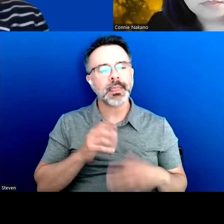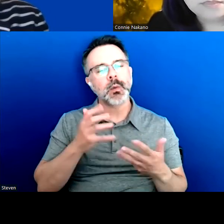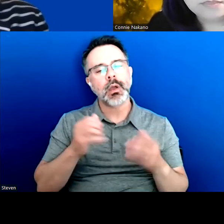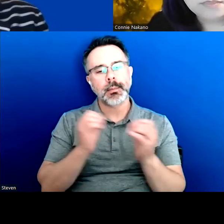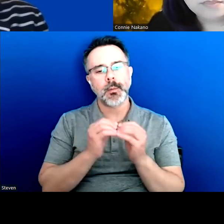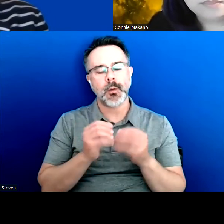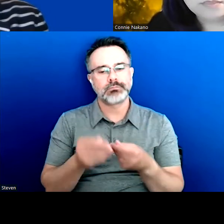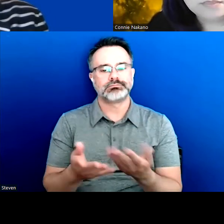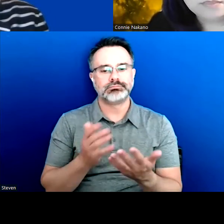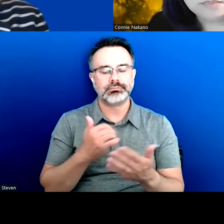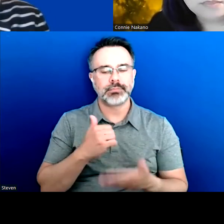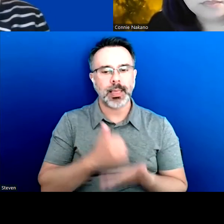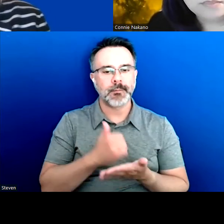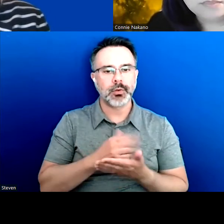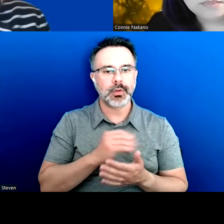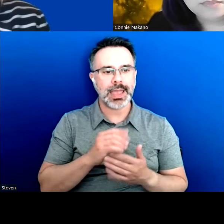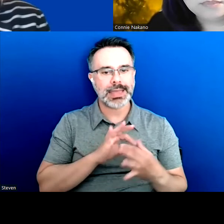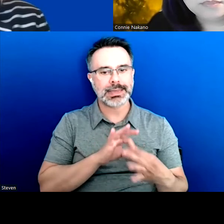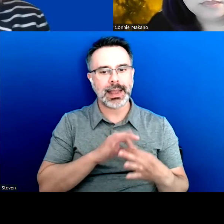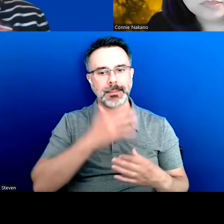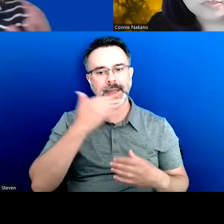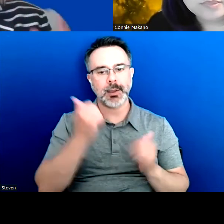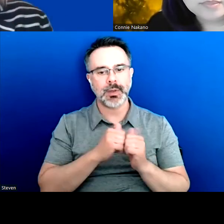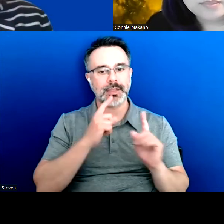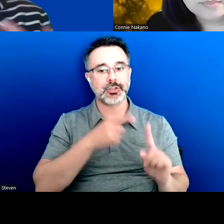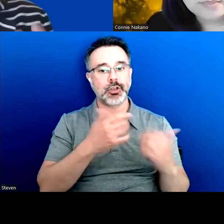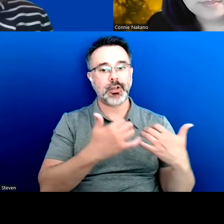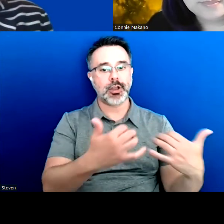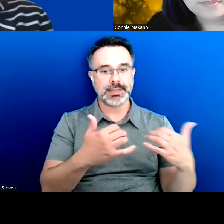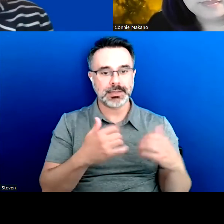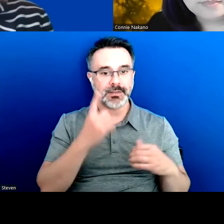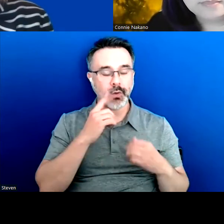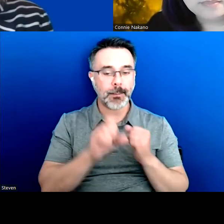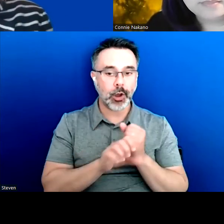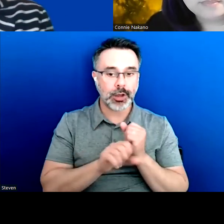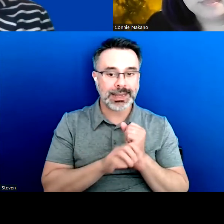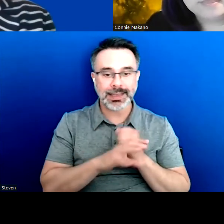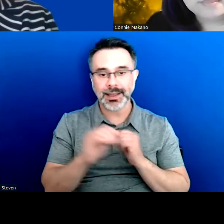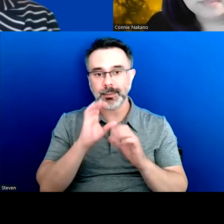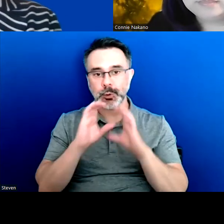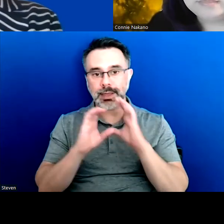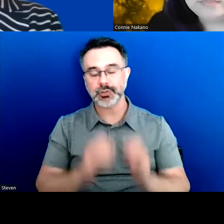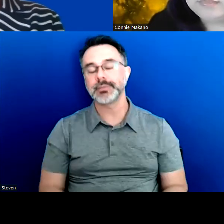and connect better with our target audiences in marketing and communications.